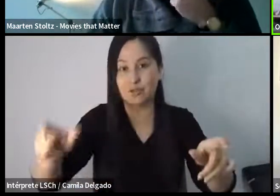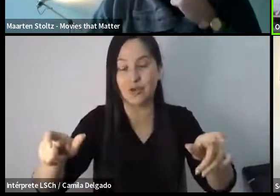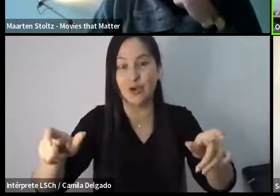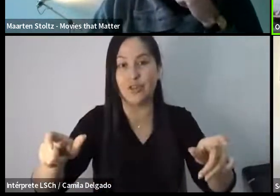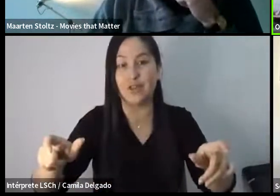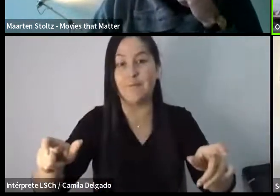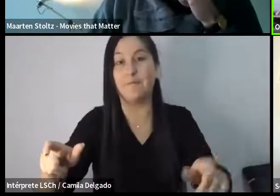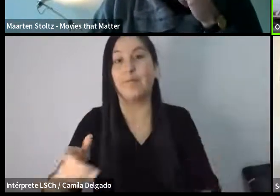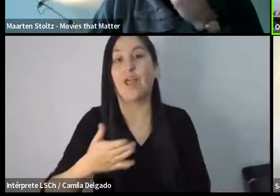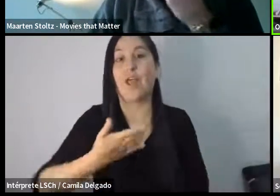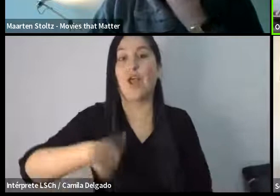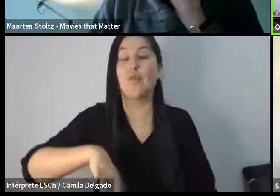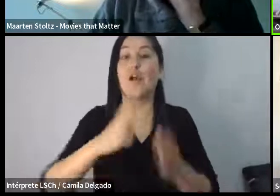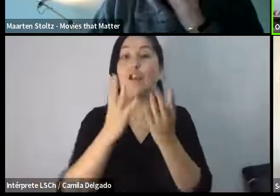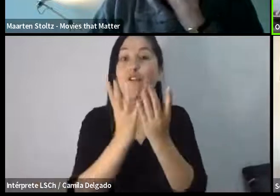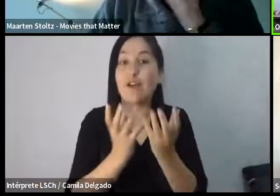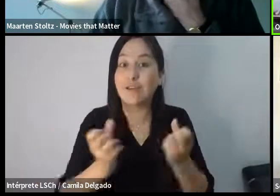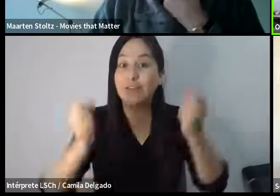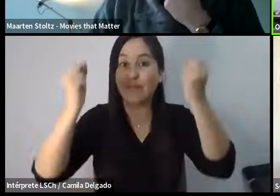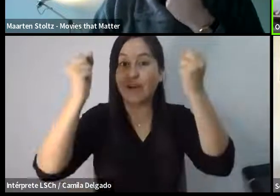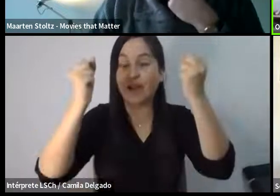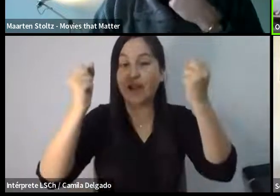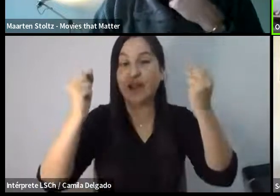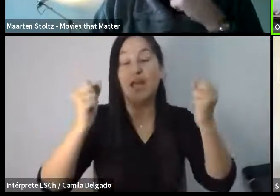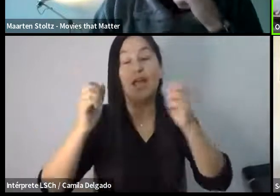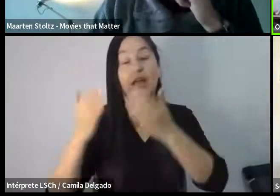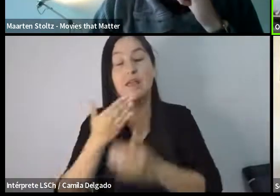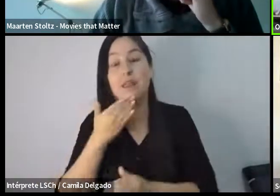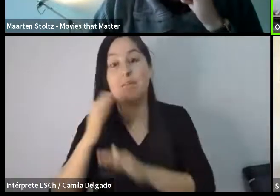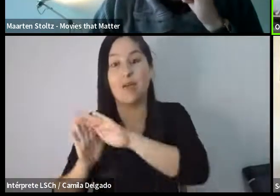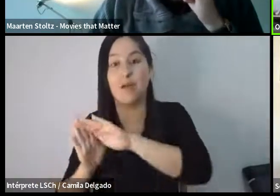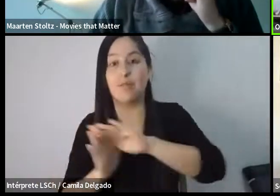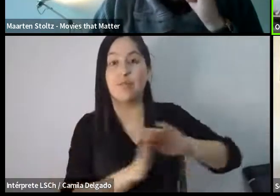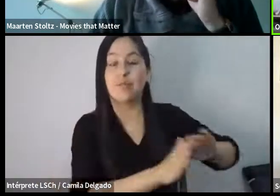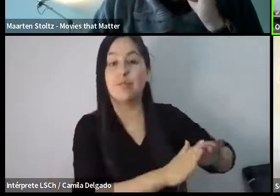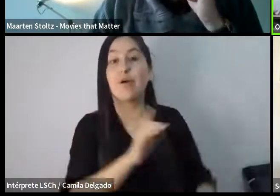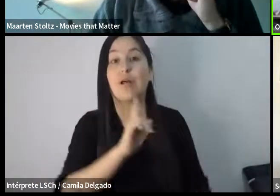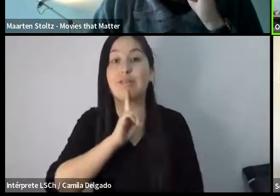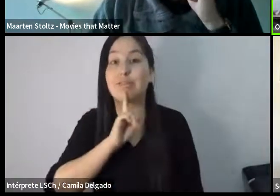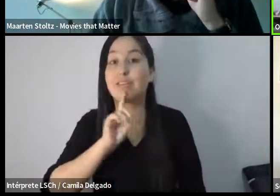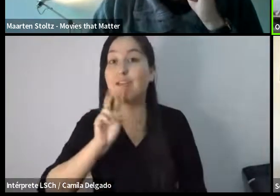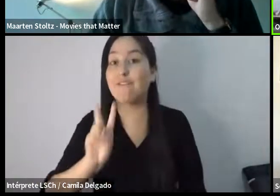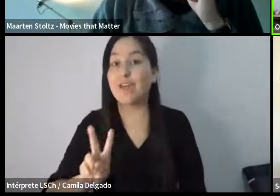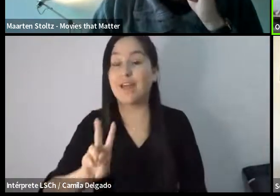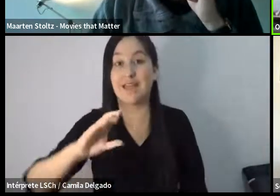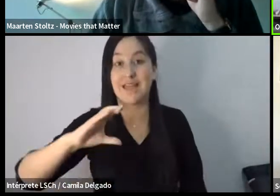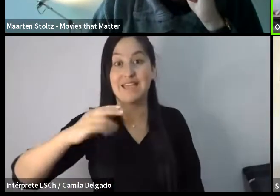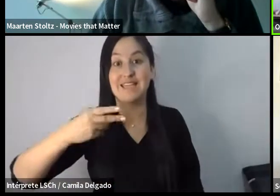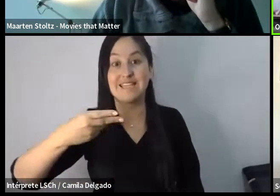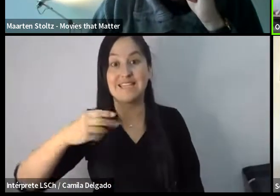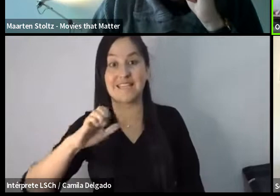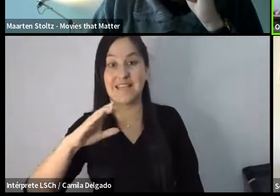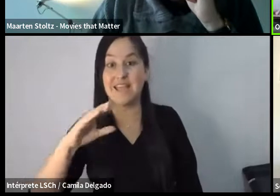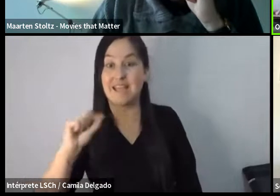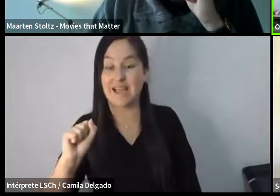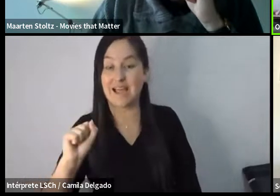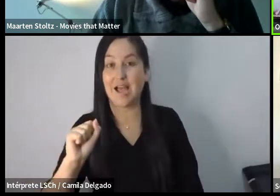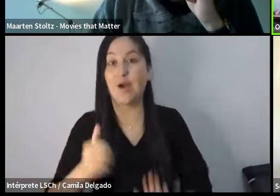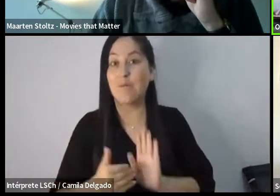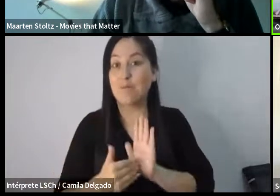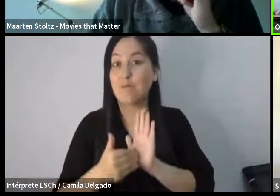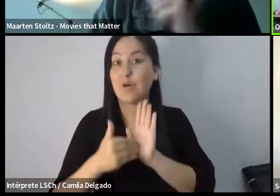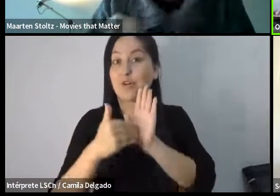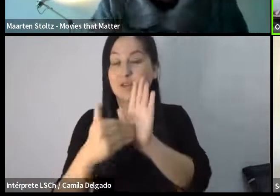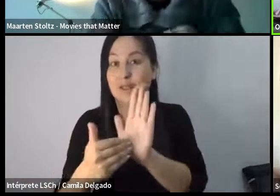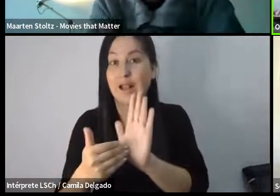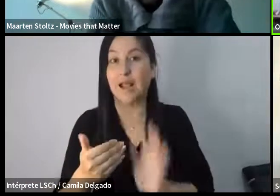example, from last edition, I think that two films from our program actually managed to get on the Czech